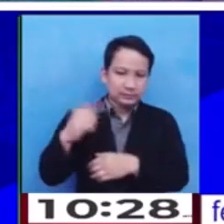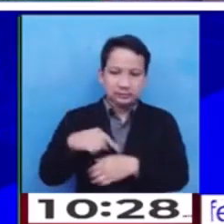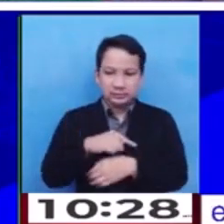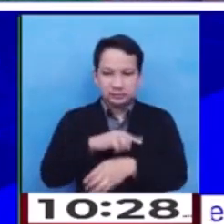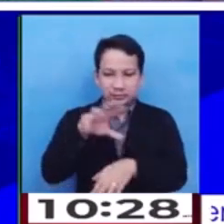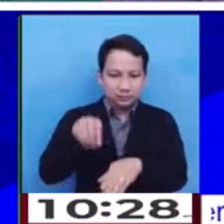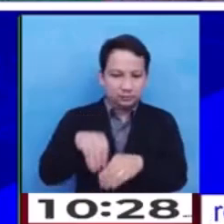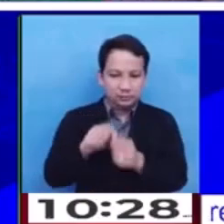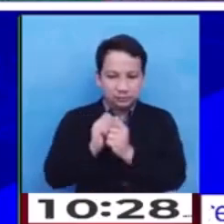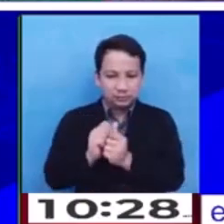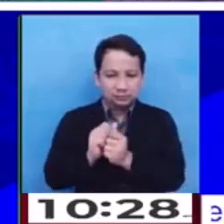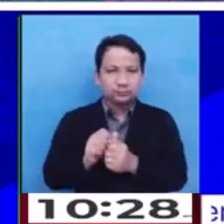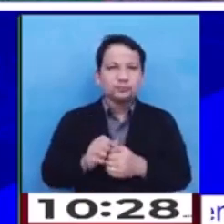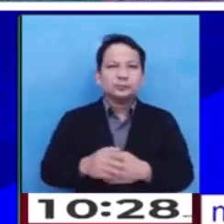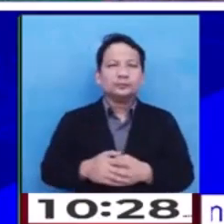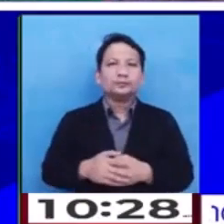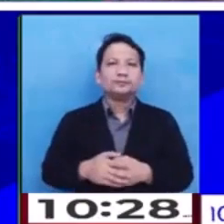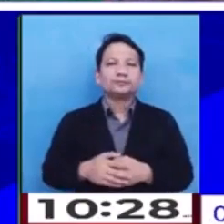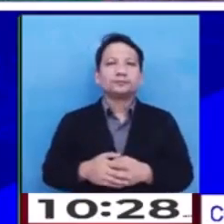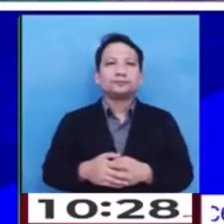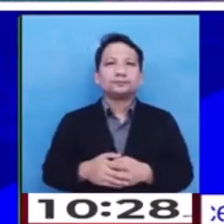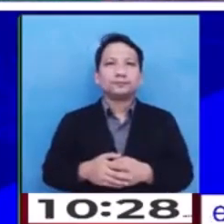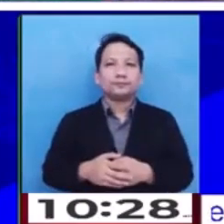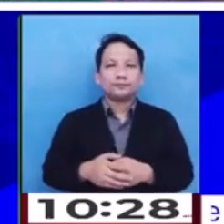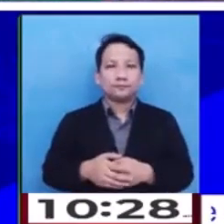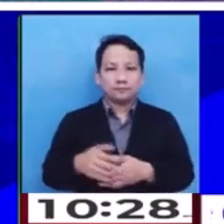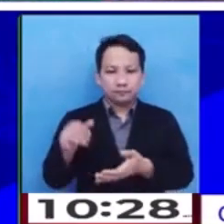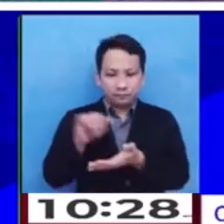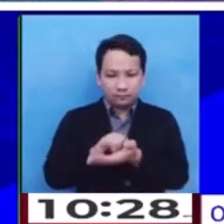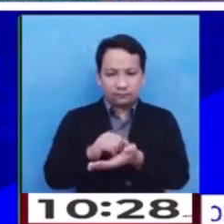to keep investment coming in